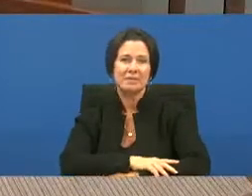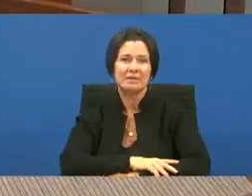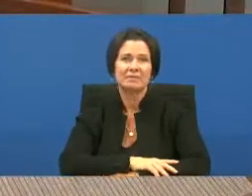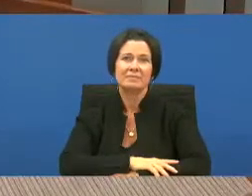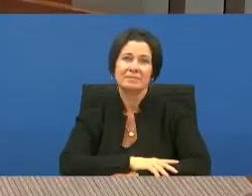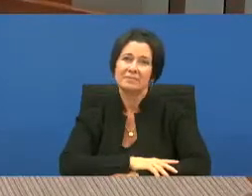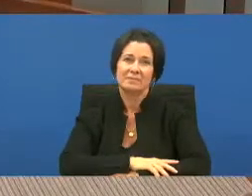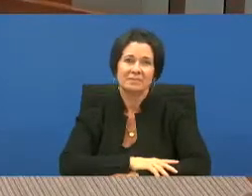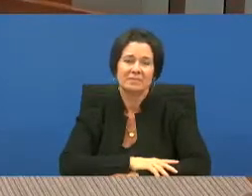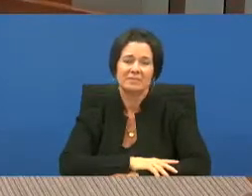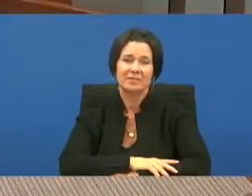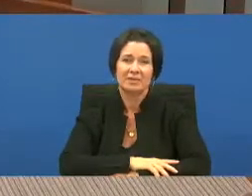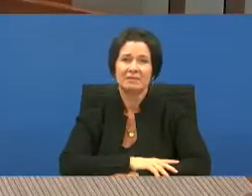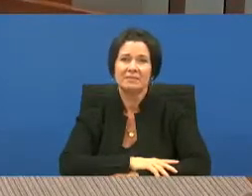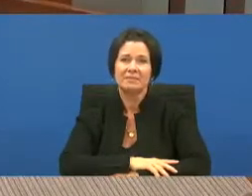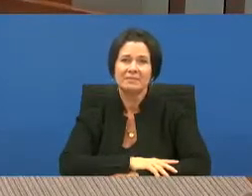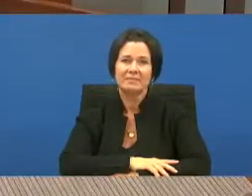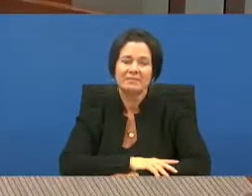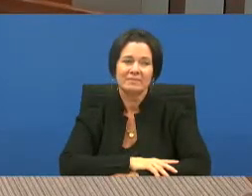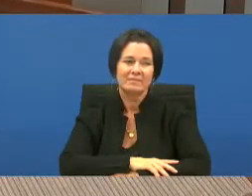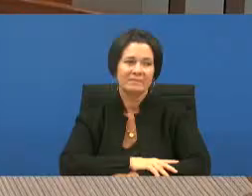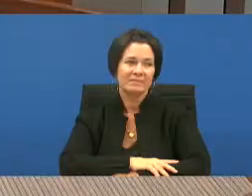Councilman Moak. Yeah.